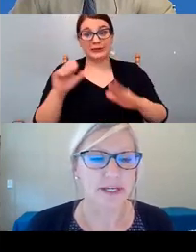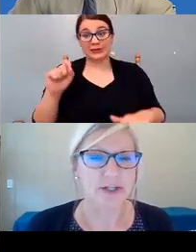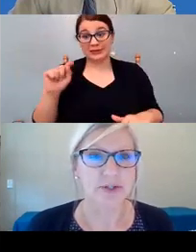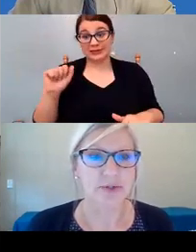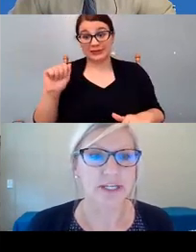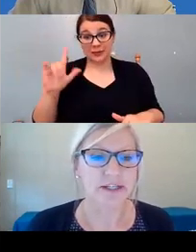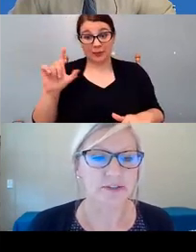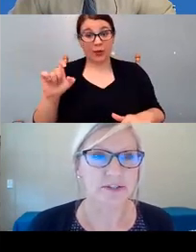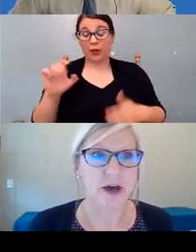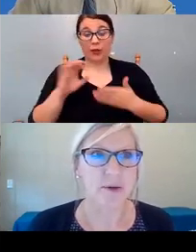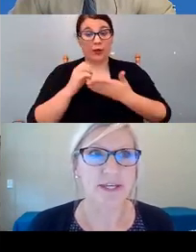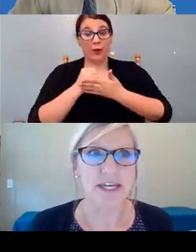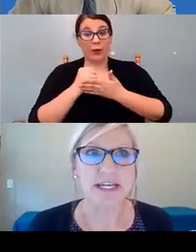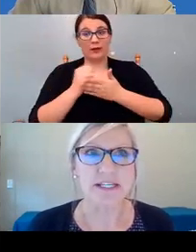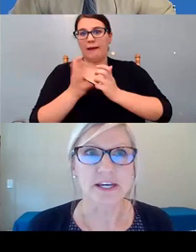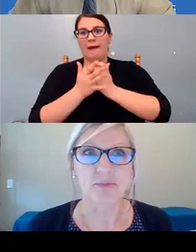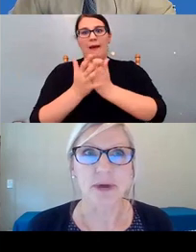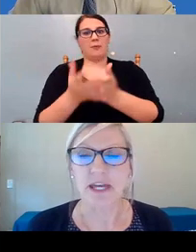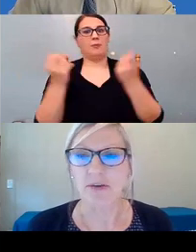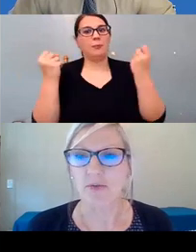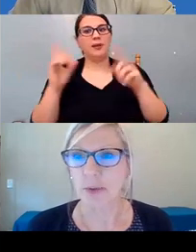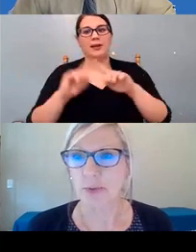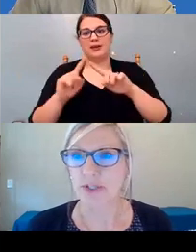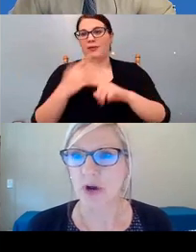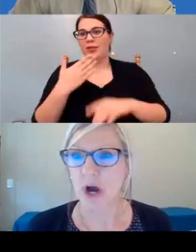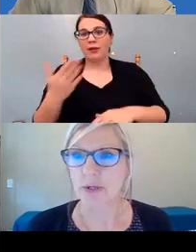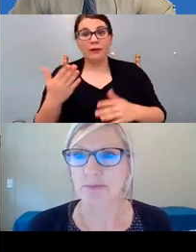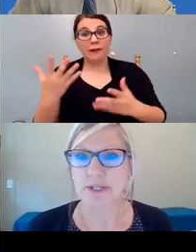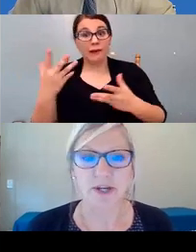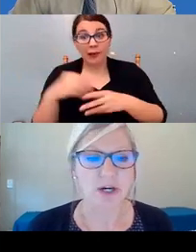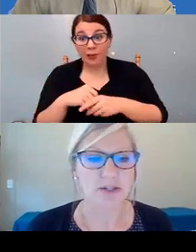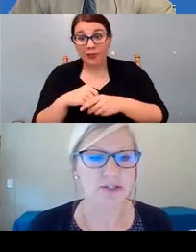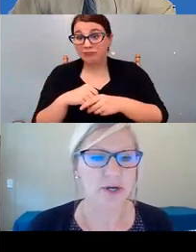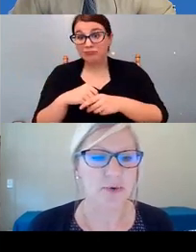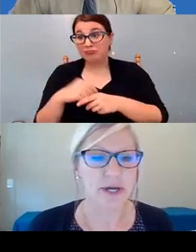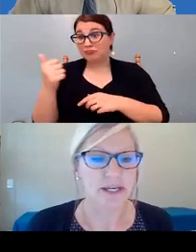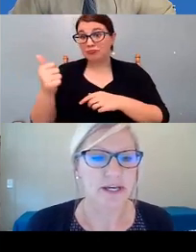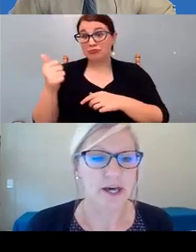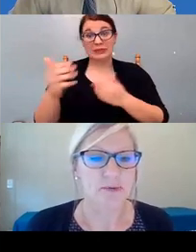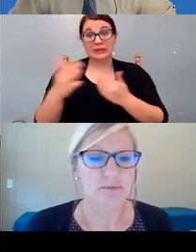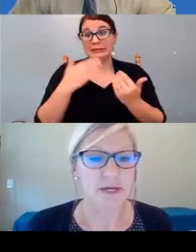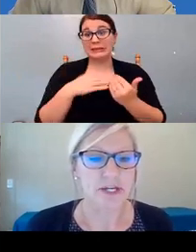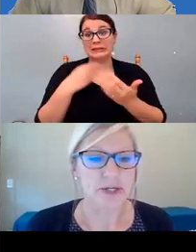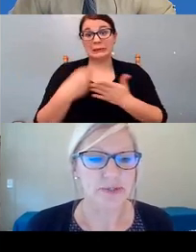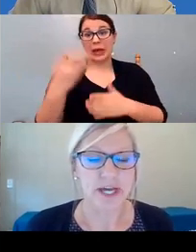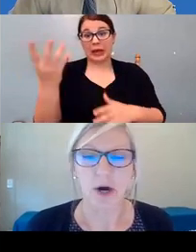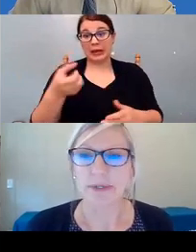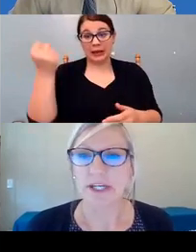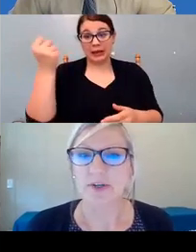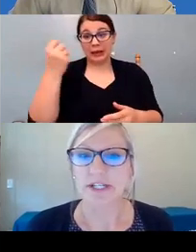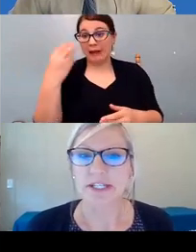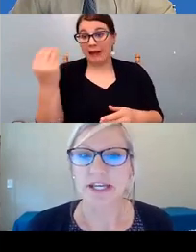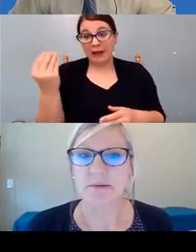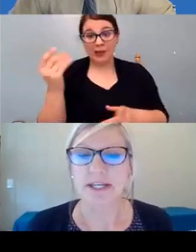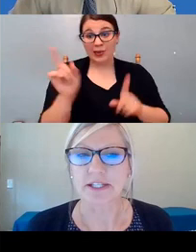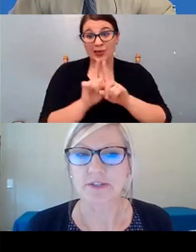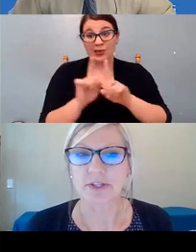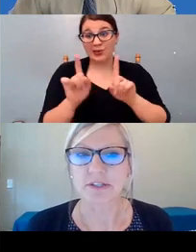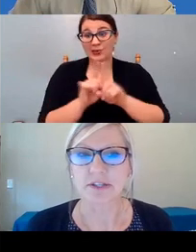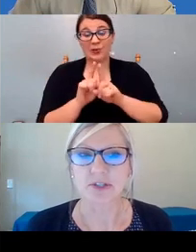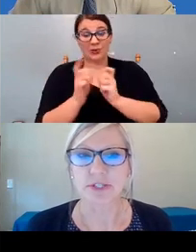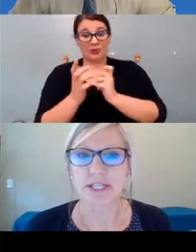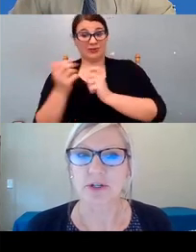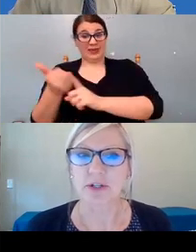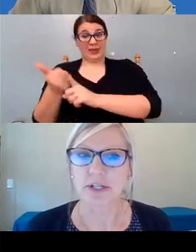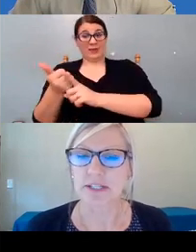including the ease of making frequent withdrawals, but then also be used to help increase the independence